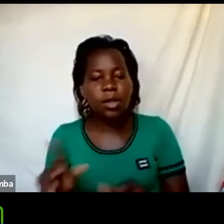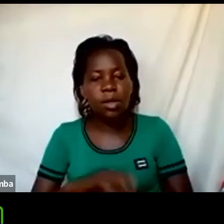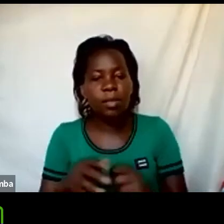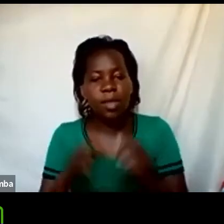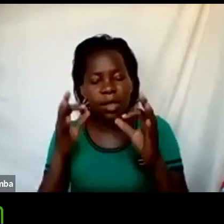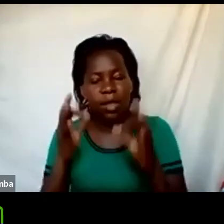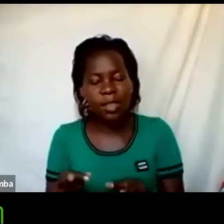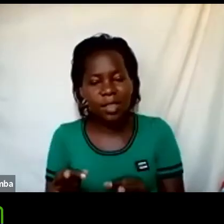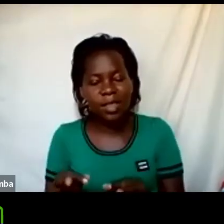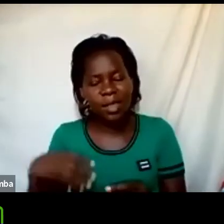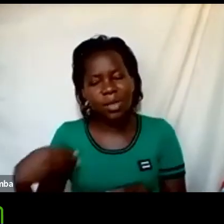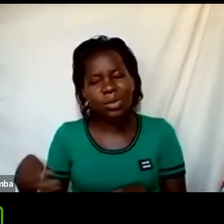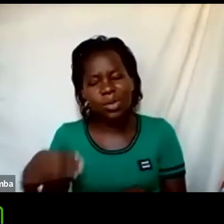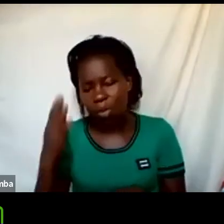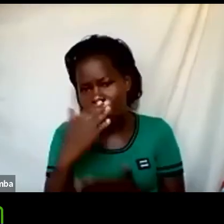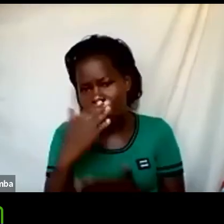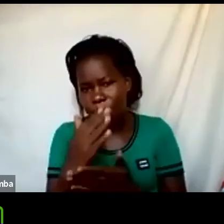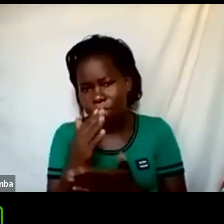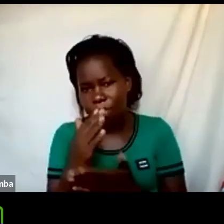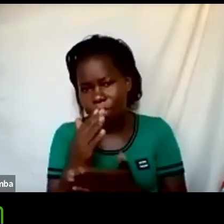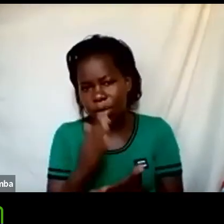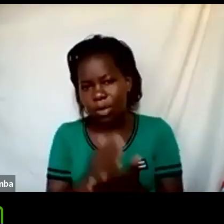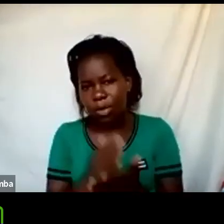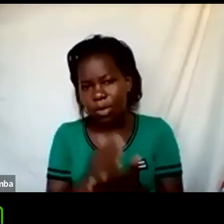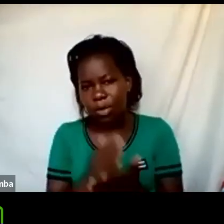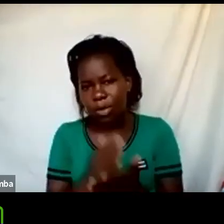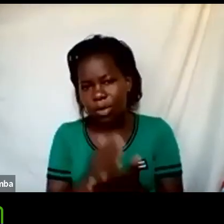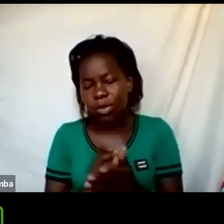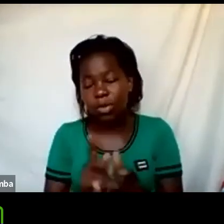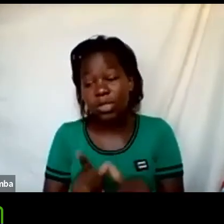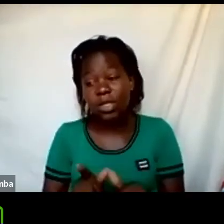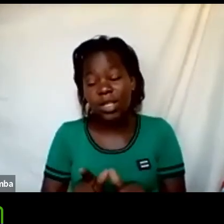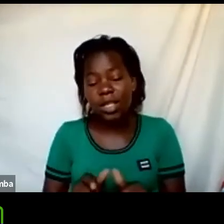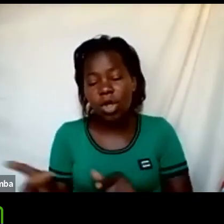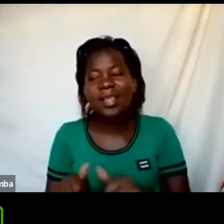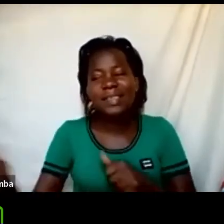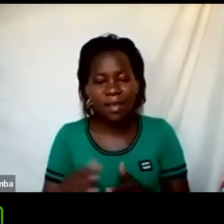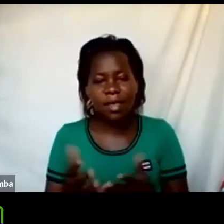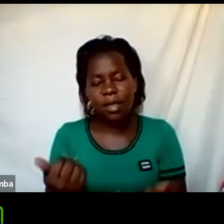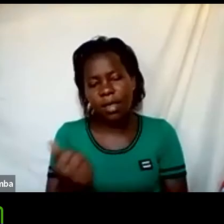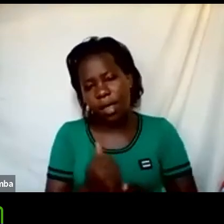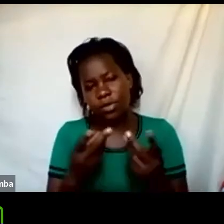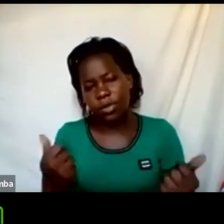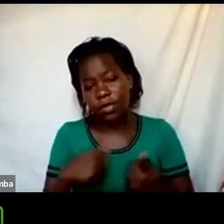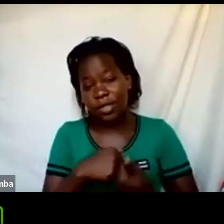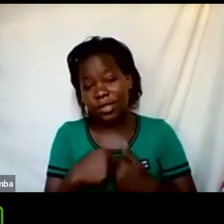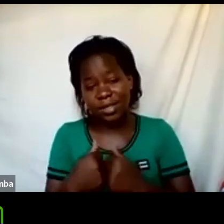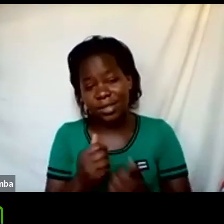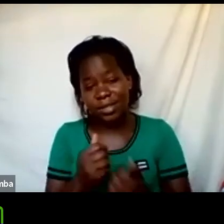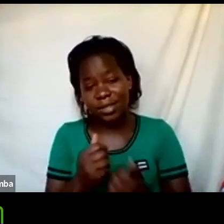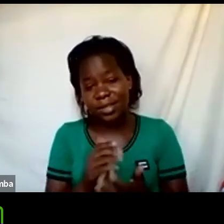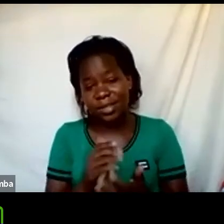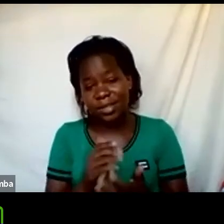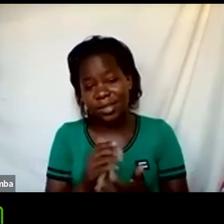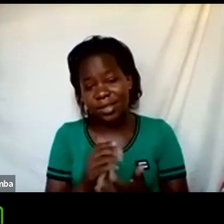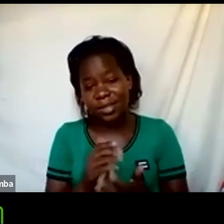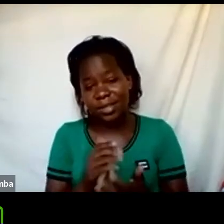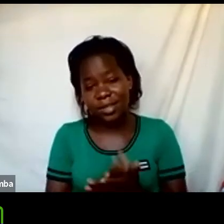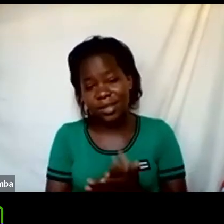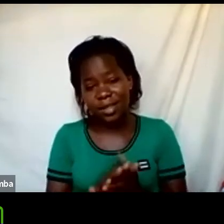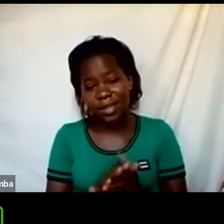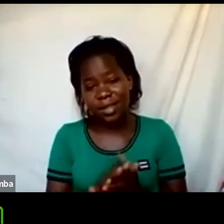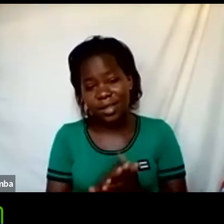consumers due to delivery costs. Help me navigate this challenge. Again, this question is a bit ambiguous. Where